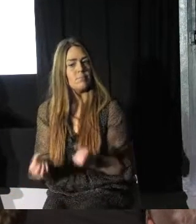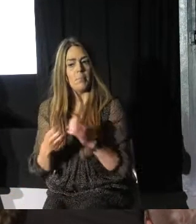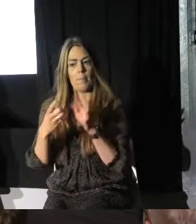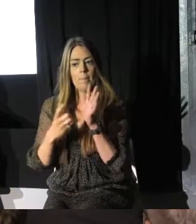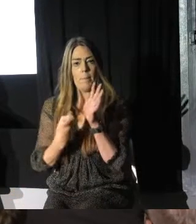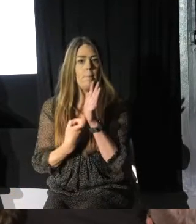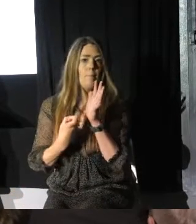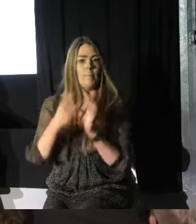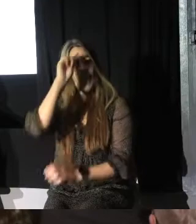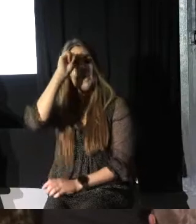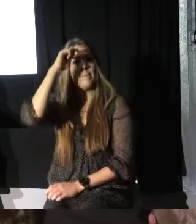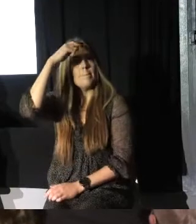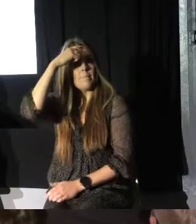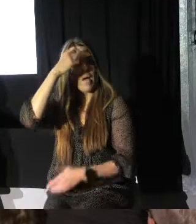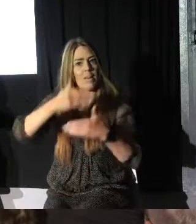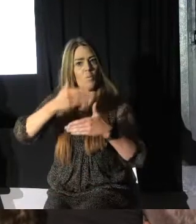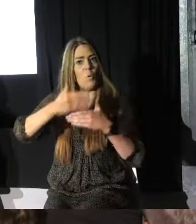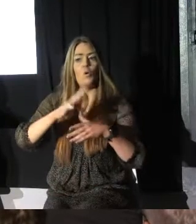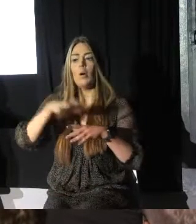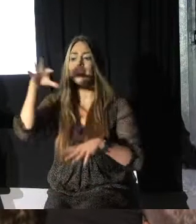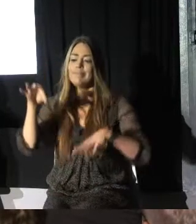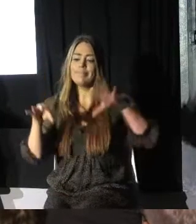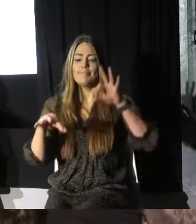wasn't dismantled, it was torn down.